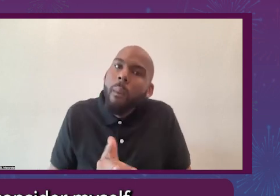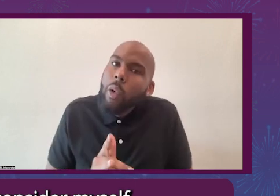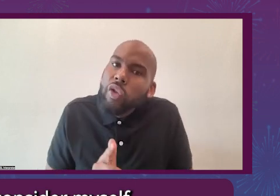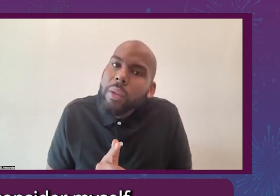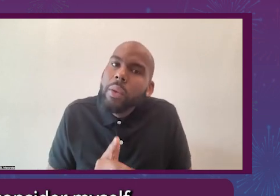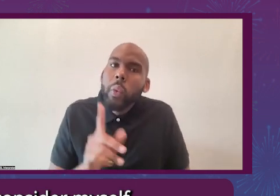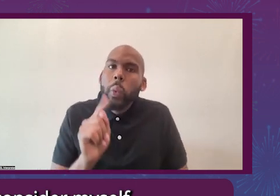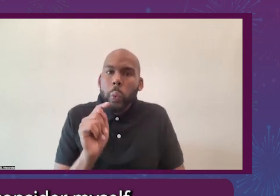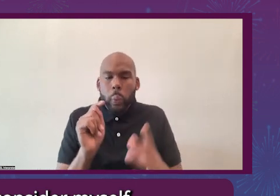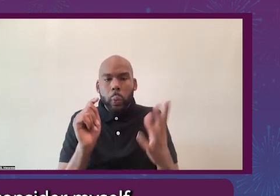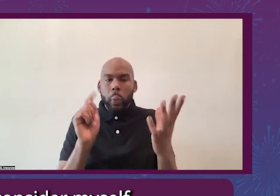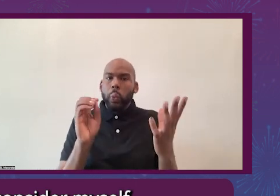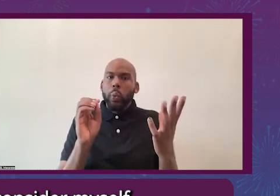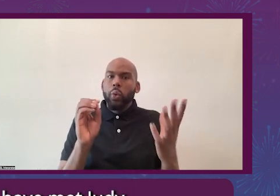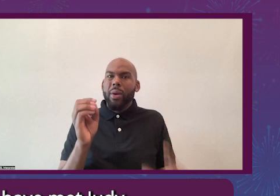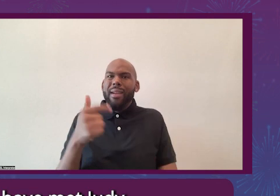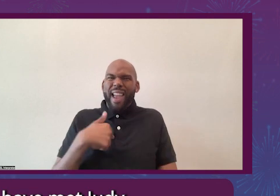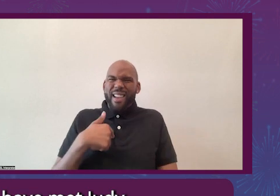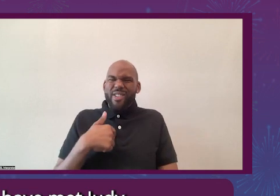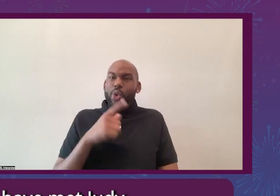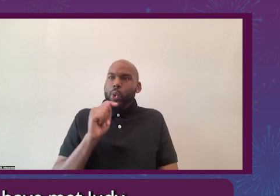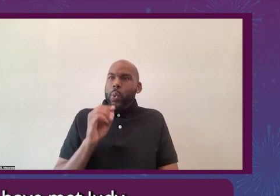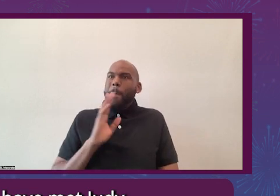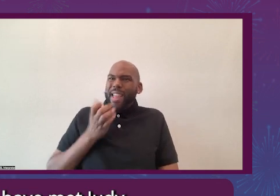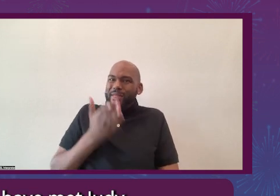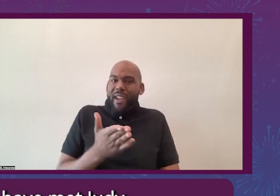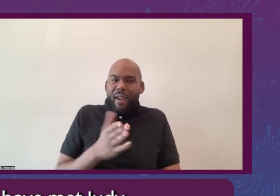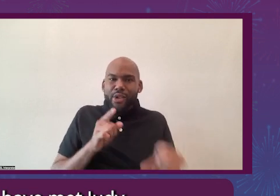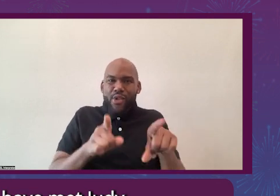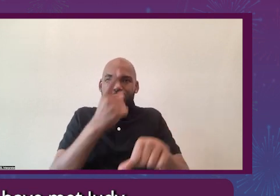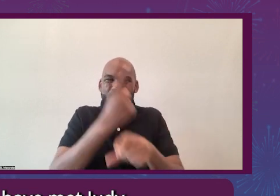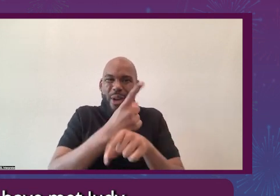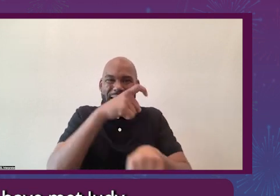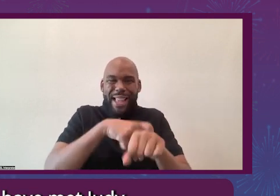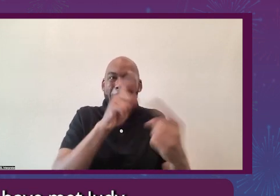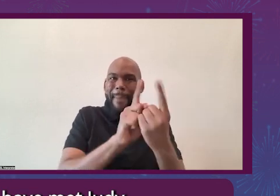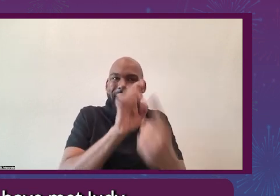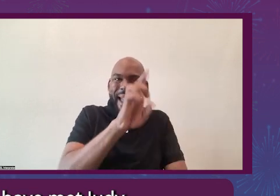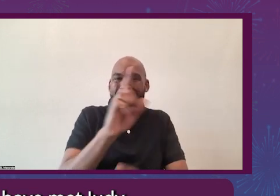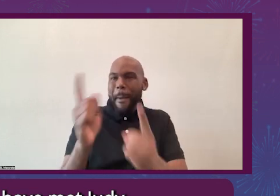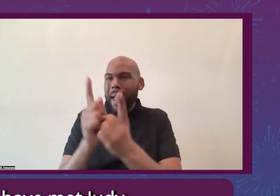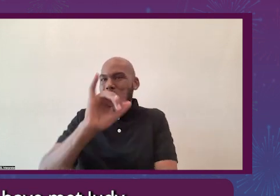to have been there at the right time, and to have met Ed, and to have met Judy, and it transformed my